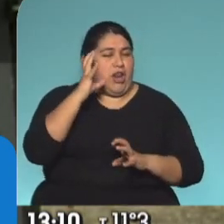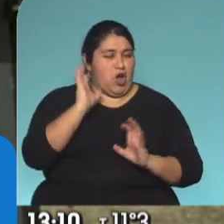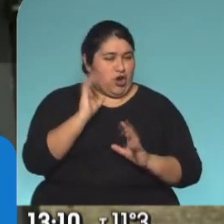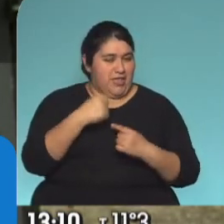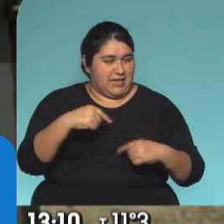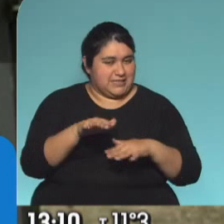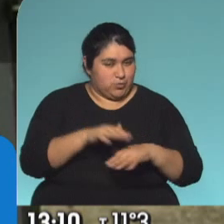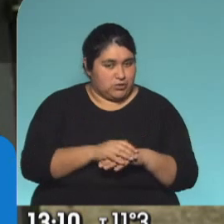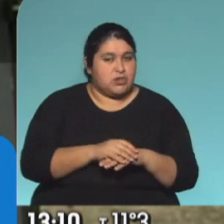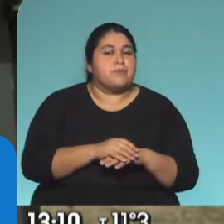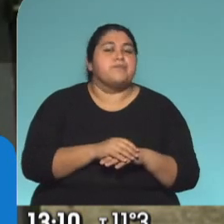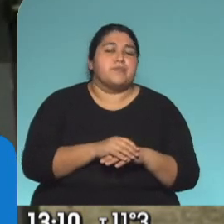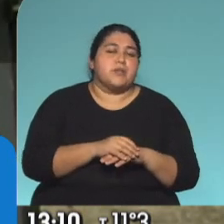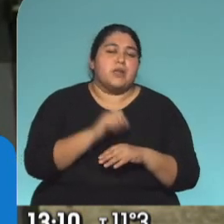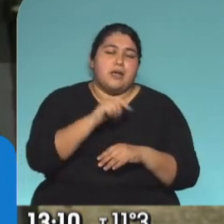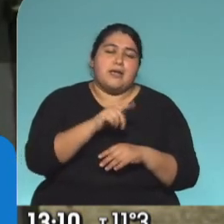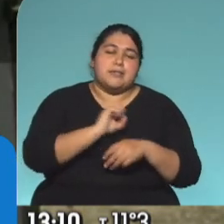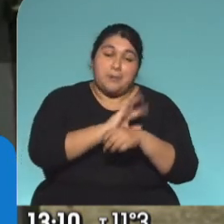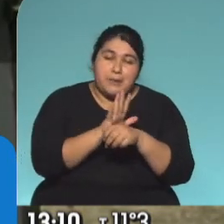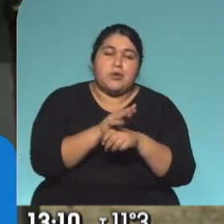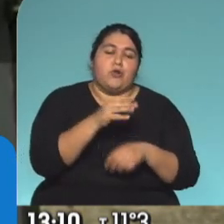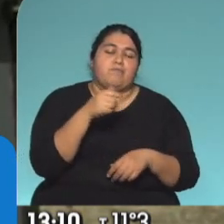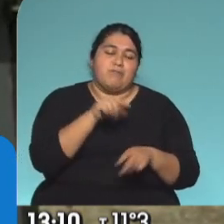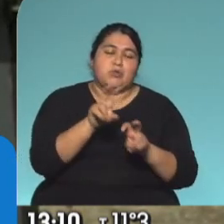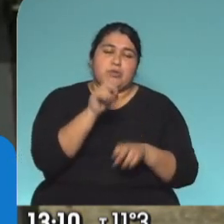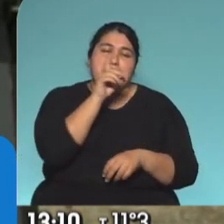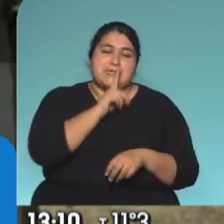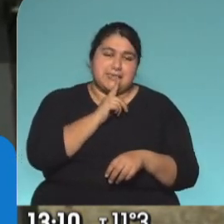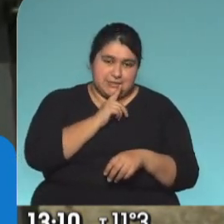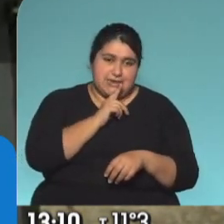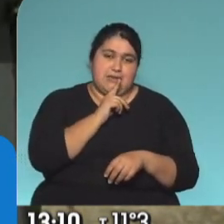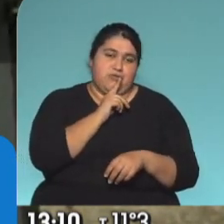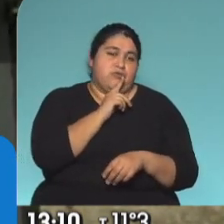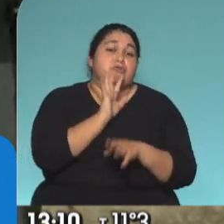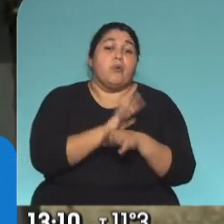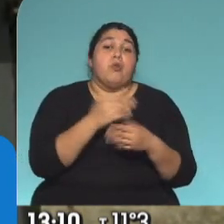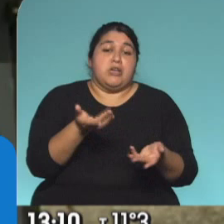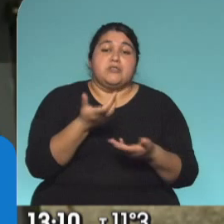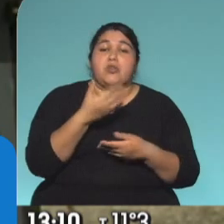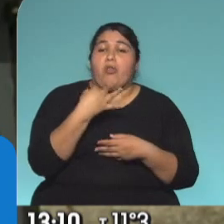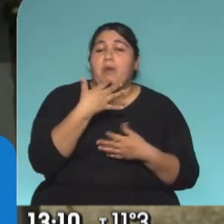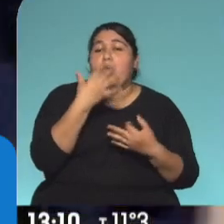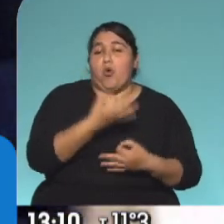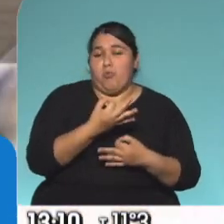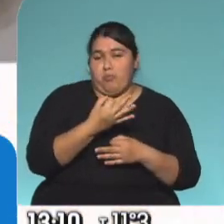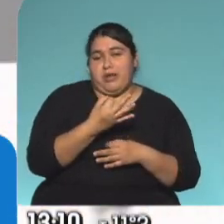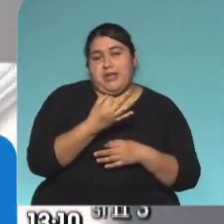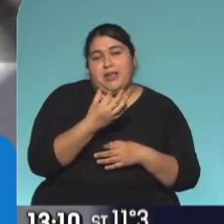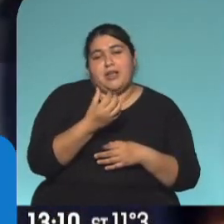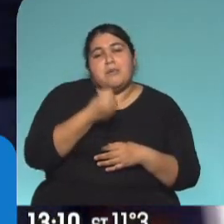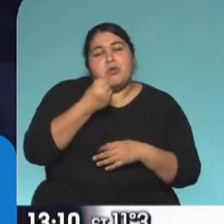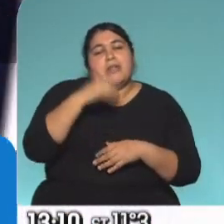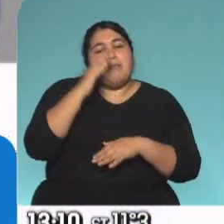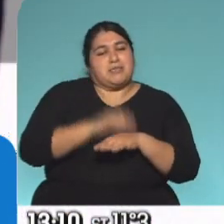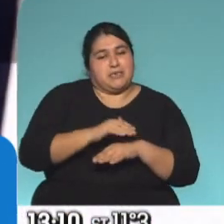take this virus seriously. It's not going away automatically. We have to do our part to be